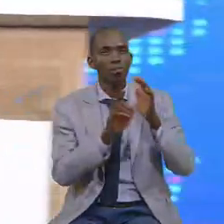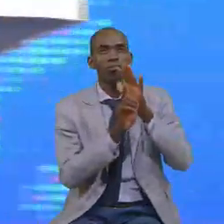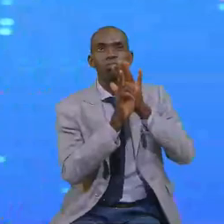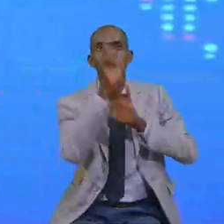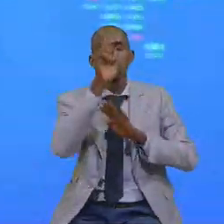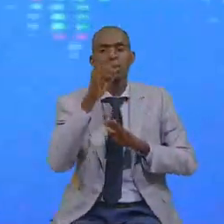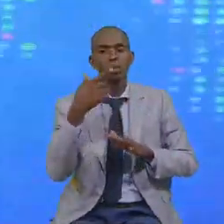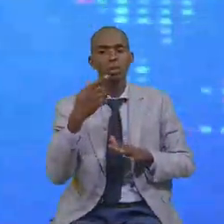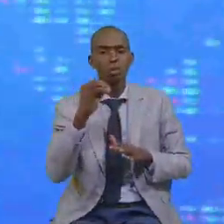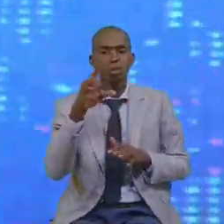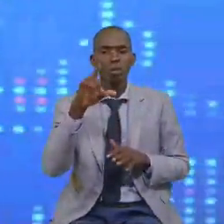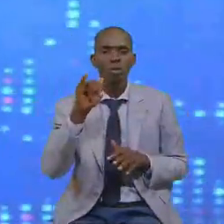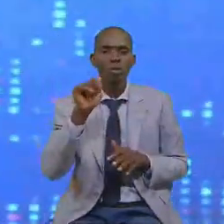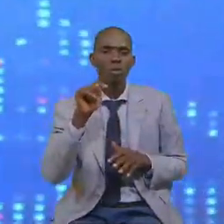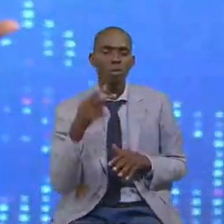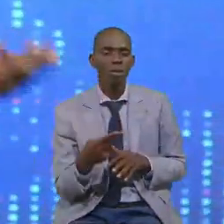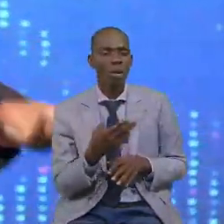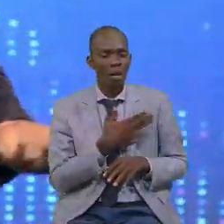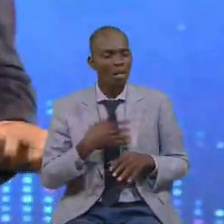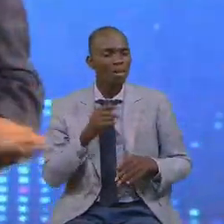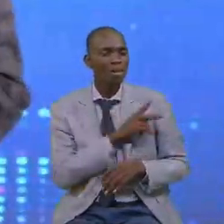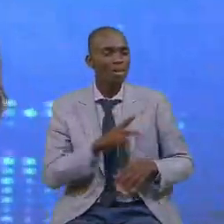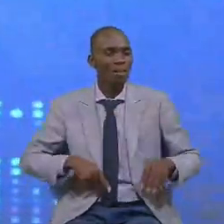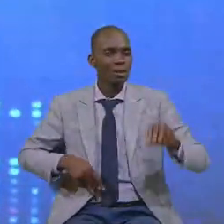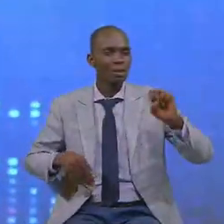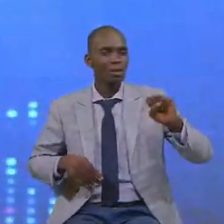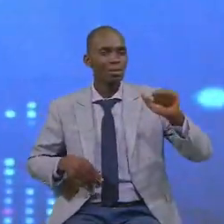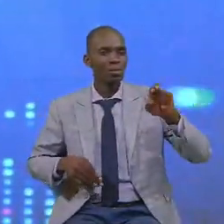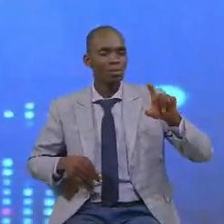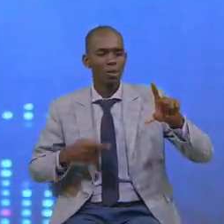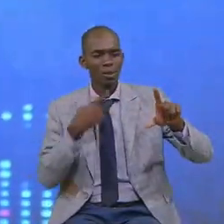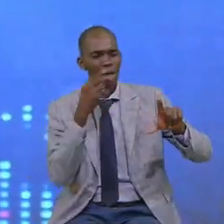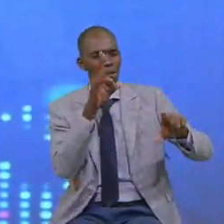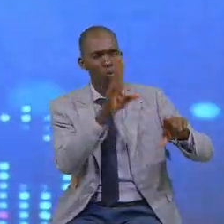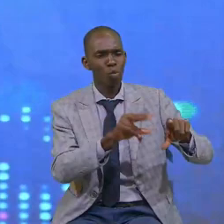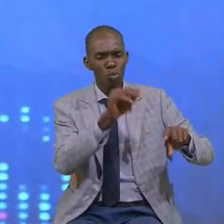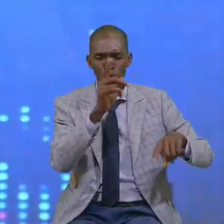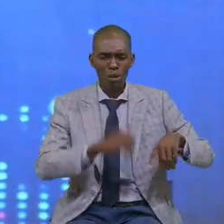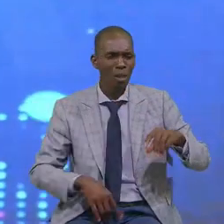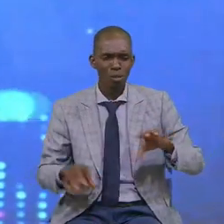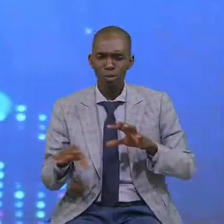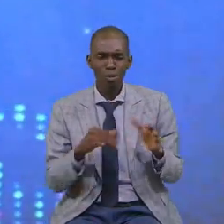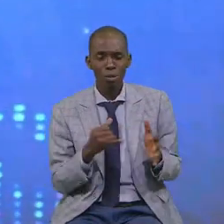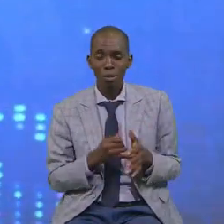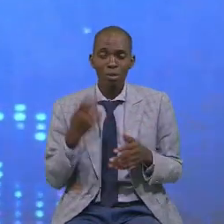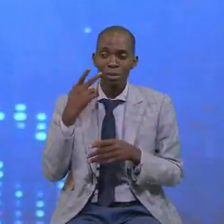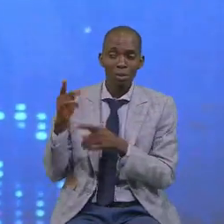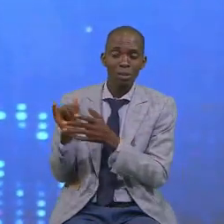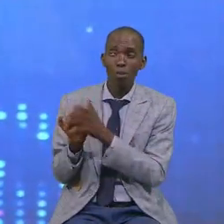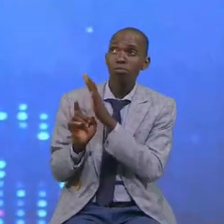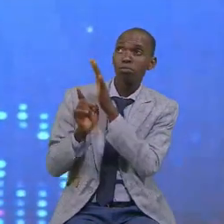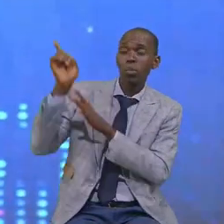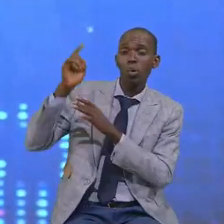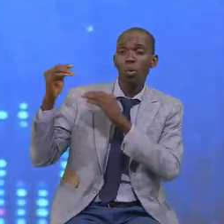said, "You cannot do it, you're a young man. That man has been a warrior from his